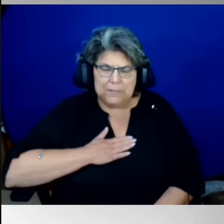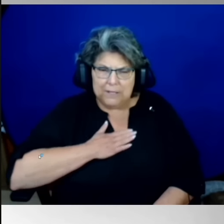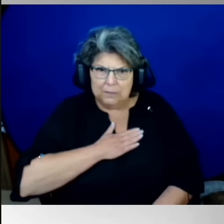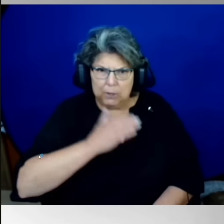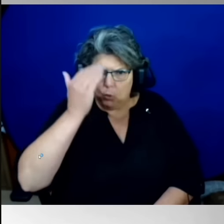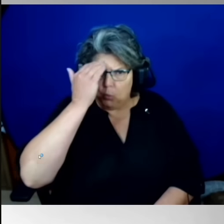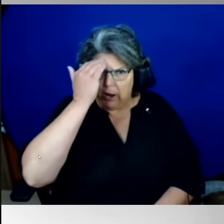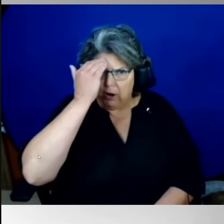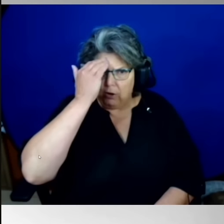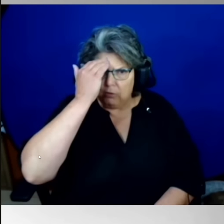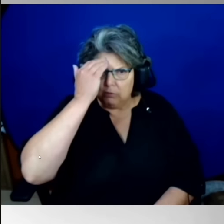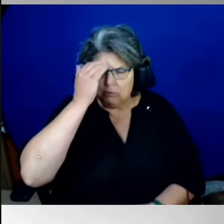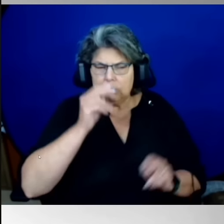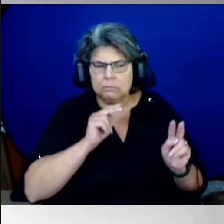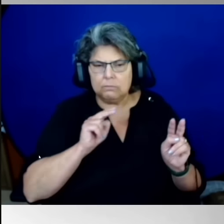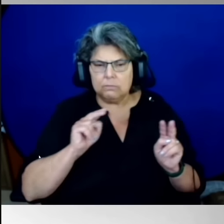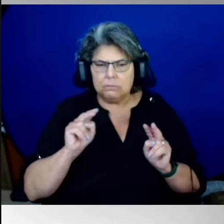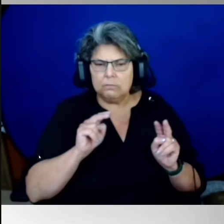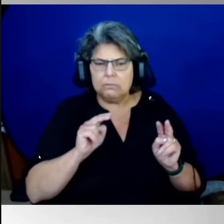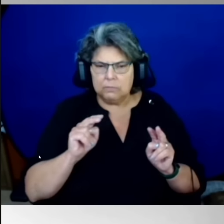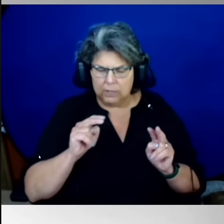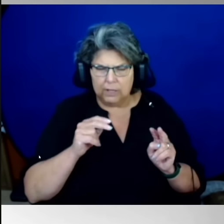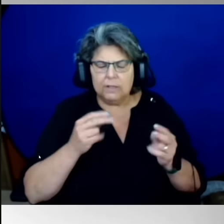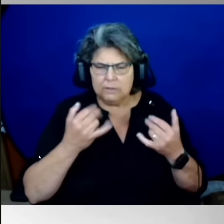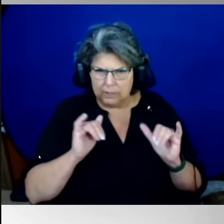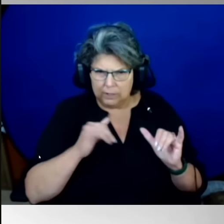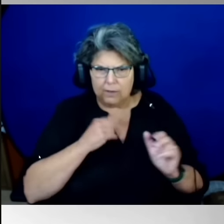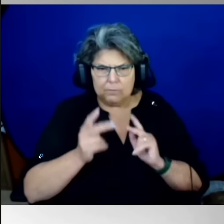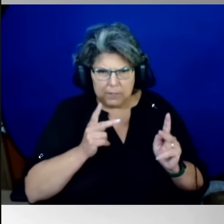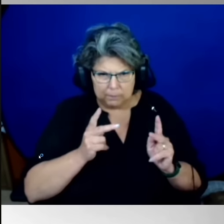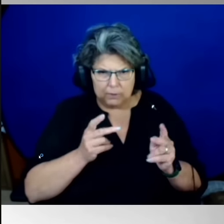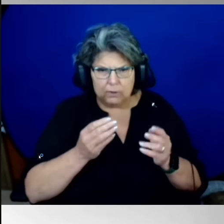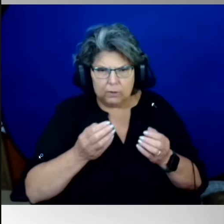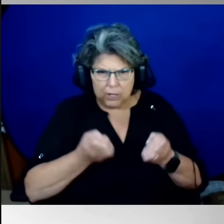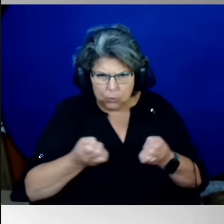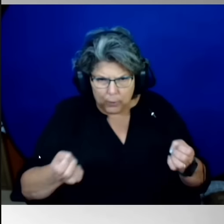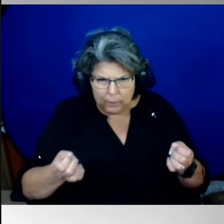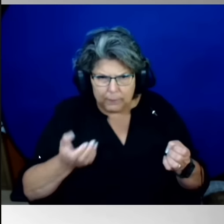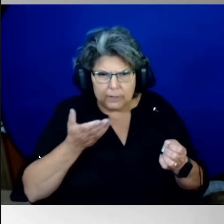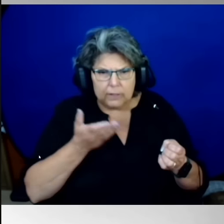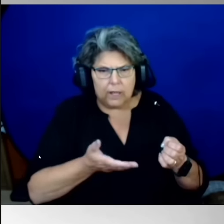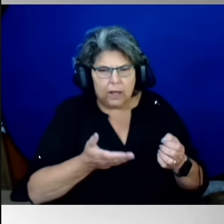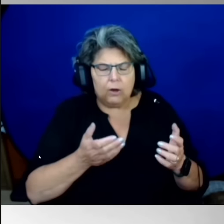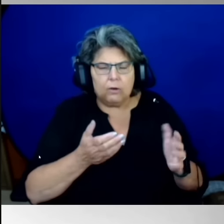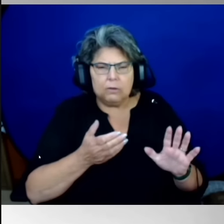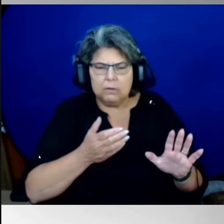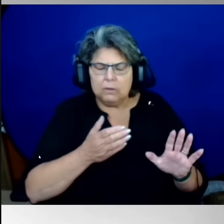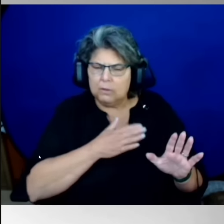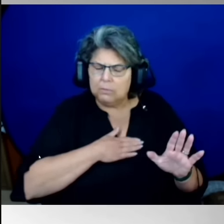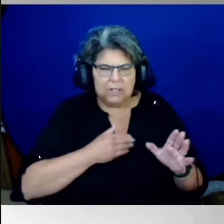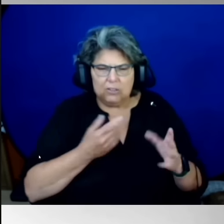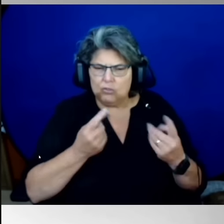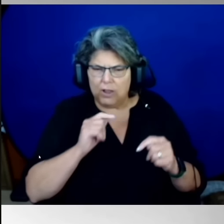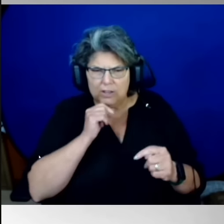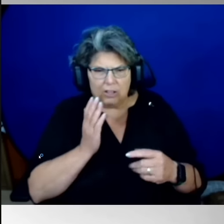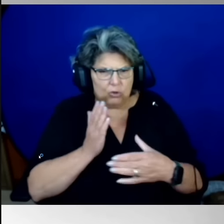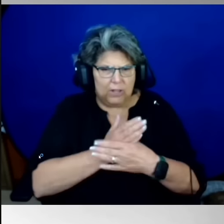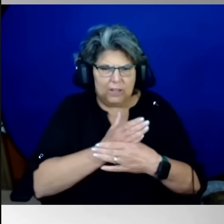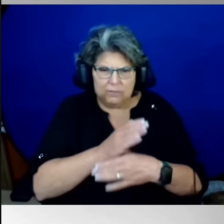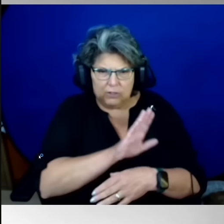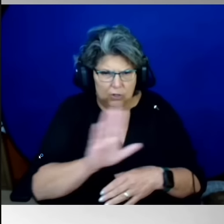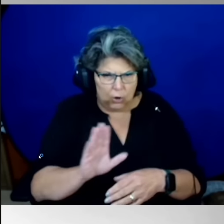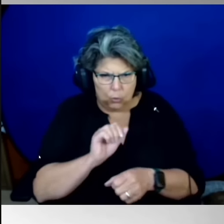and be aware there are fire resources still working in the area, and please try not to interfere the best you can